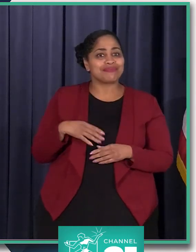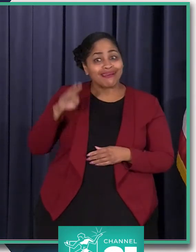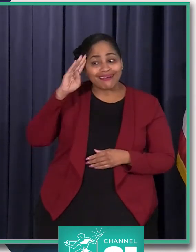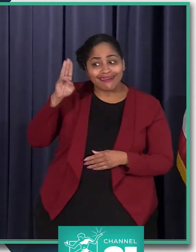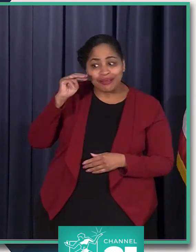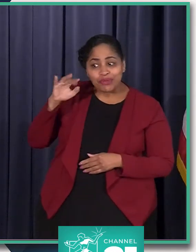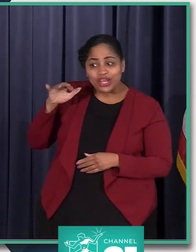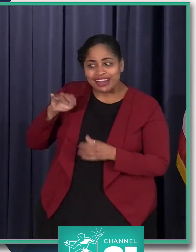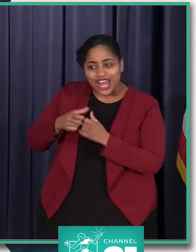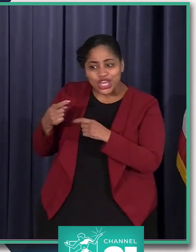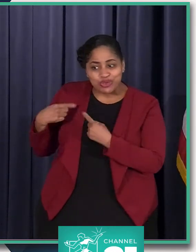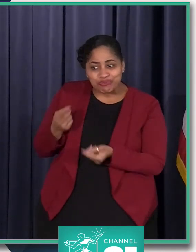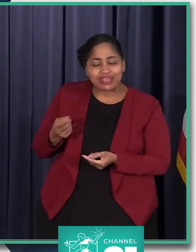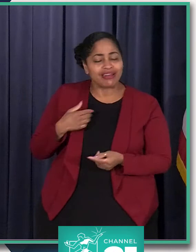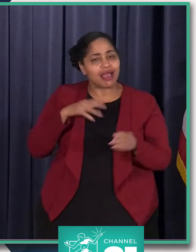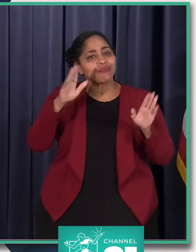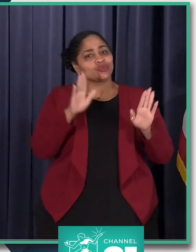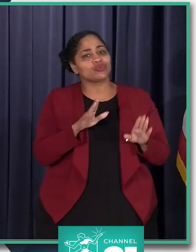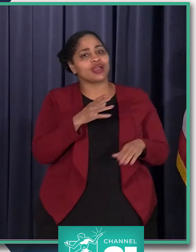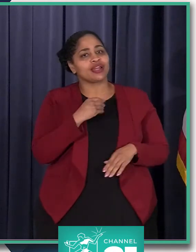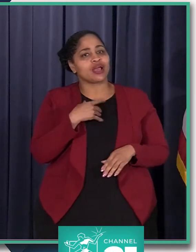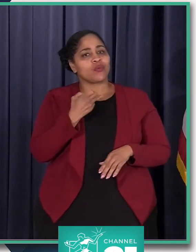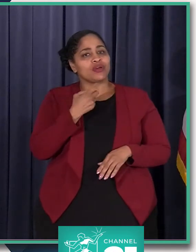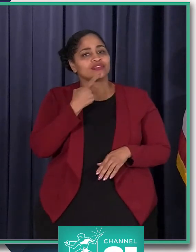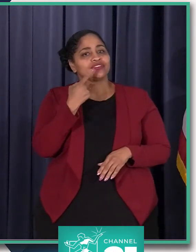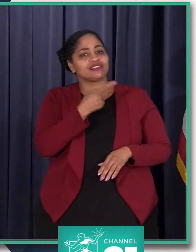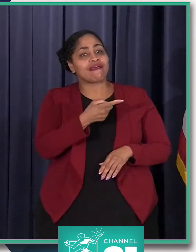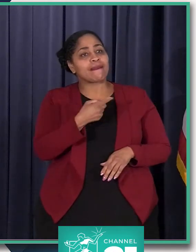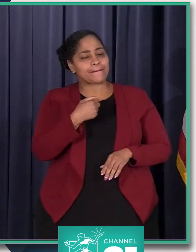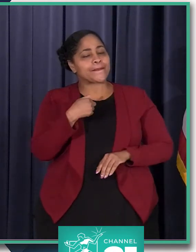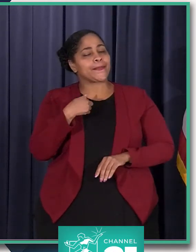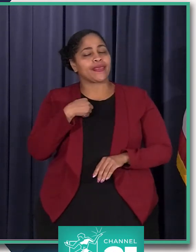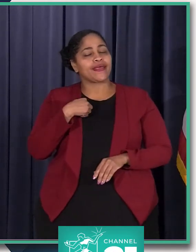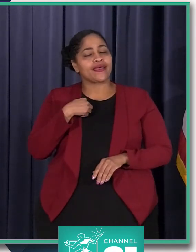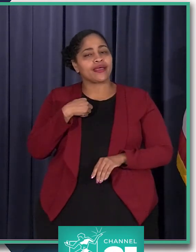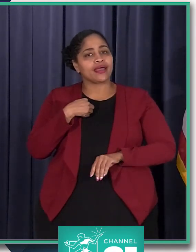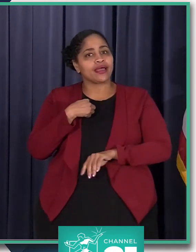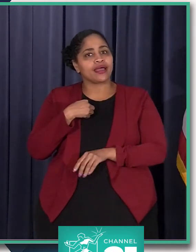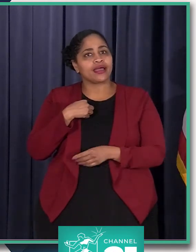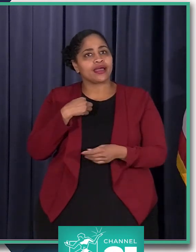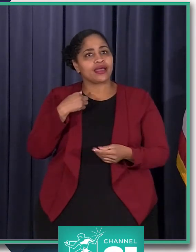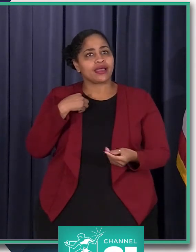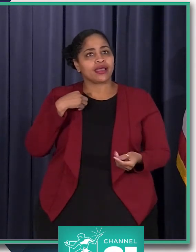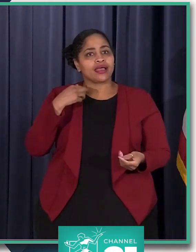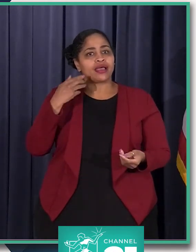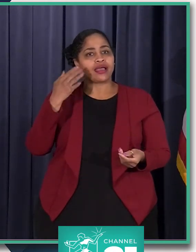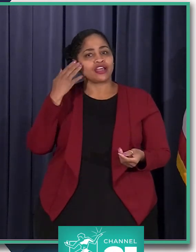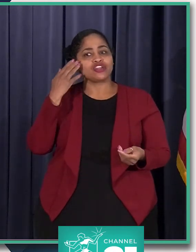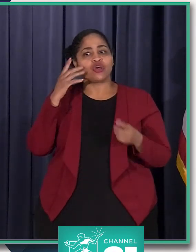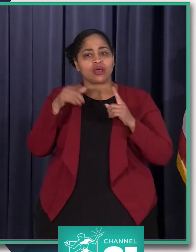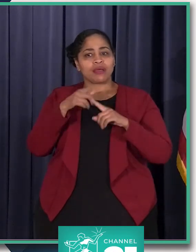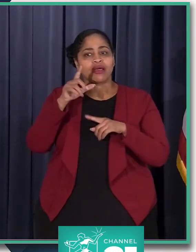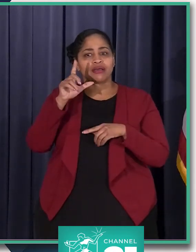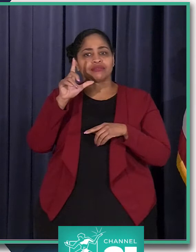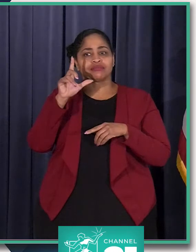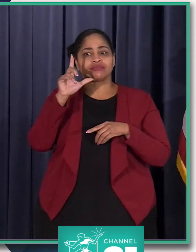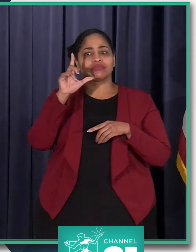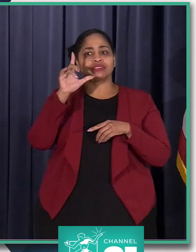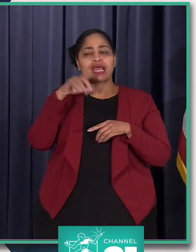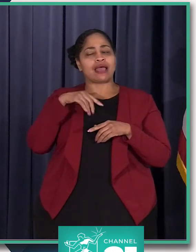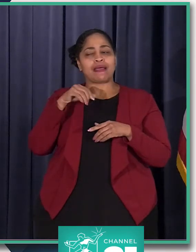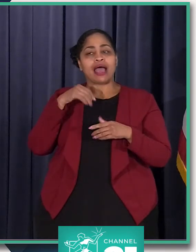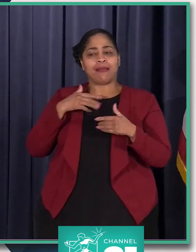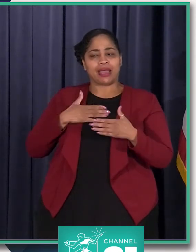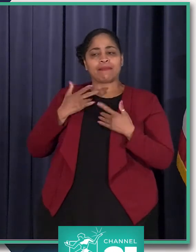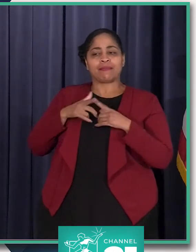been? I'm great, and I wanted to say I'm now not so against Land Bank. They have repopulated my block. I'm glad